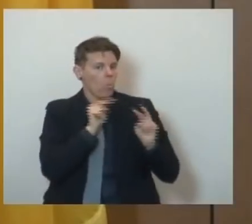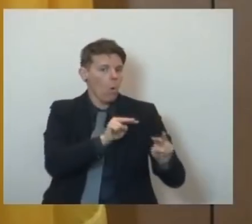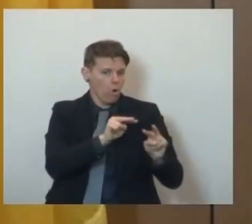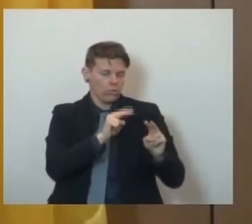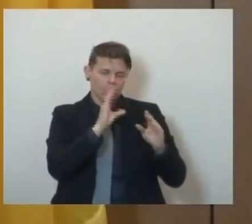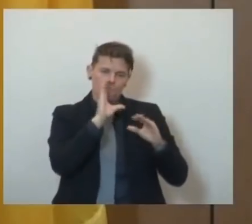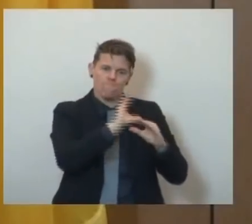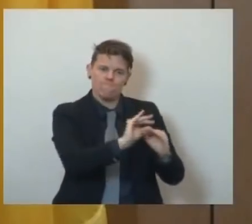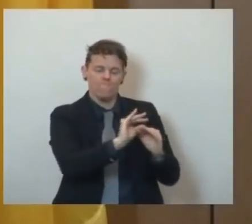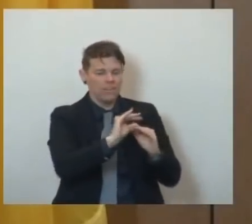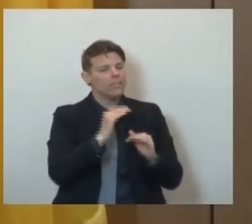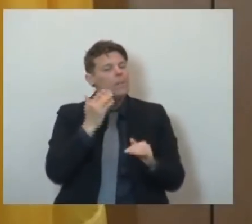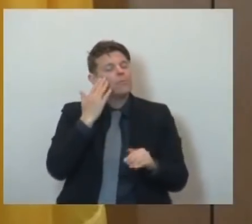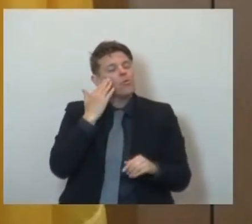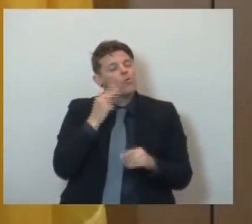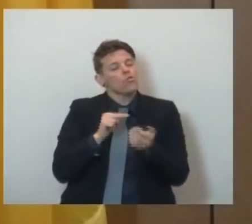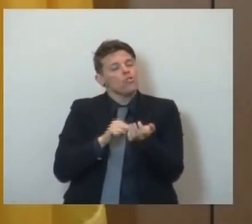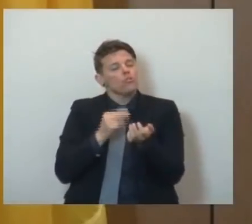for sure.